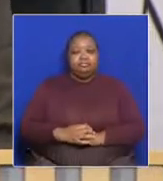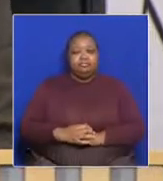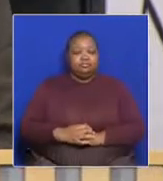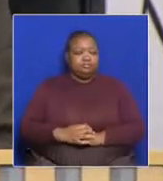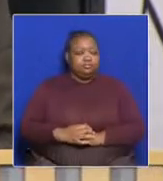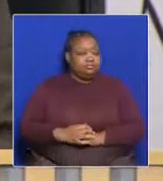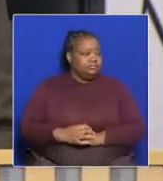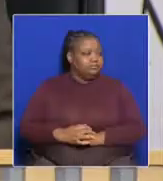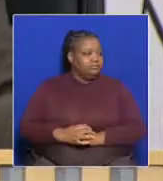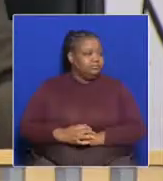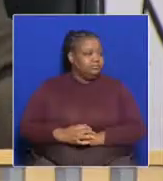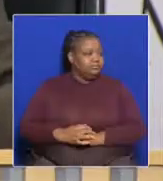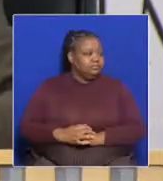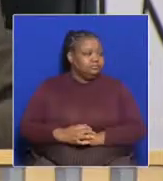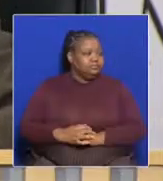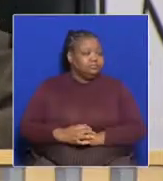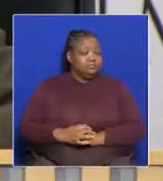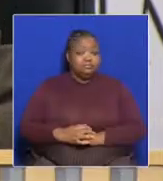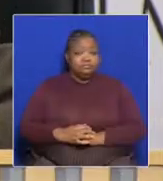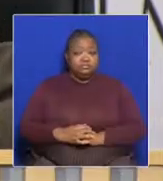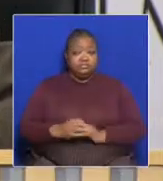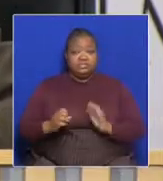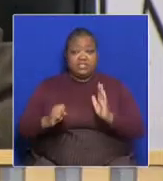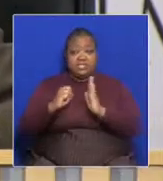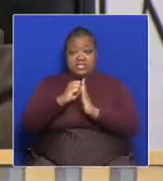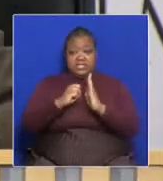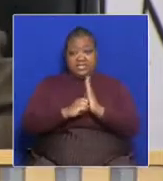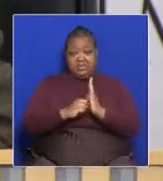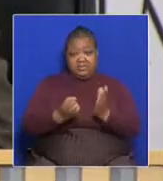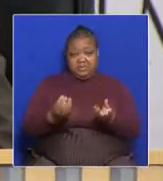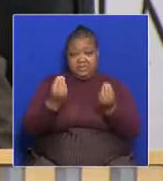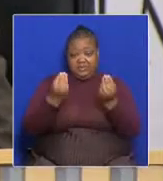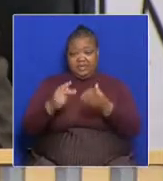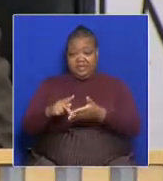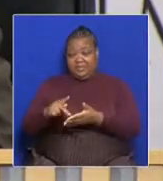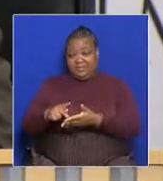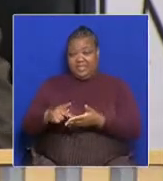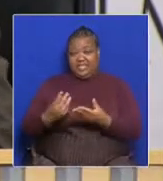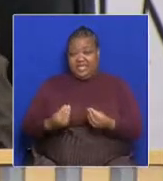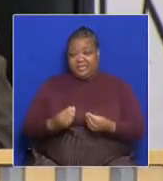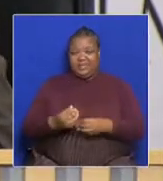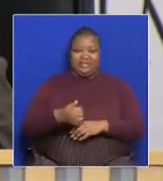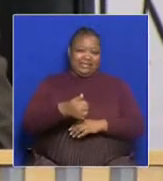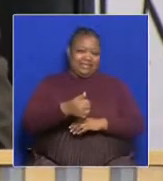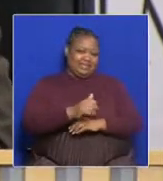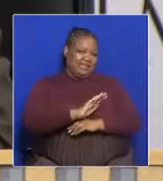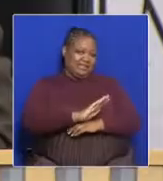You have located the statement. And the page number, Commissioner? 656. 656.